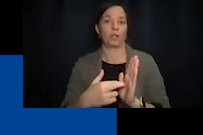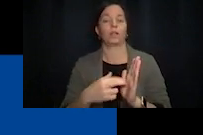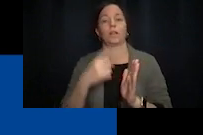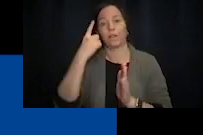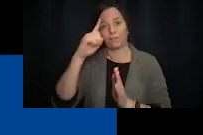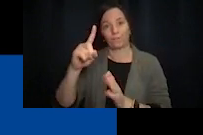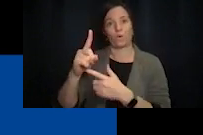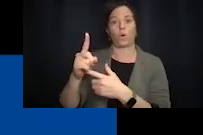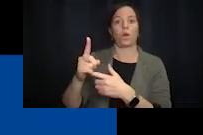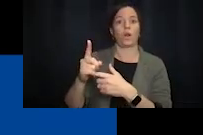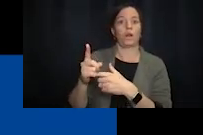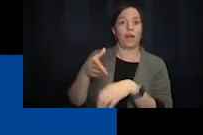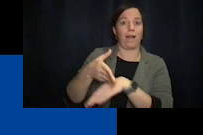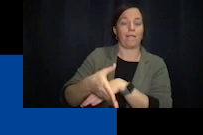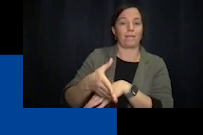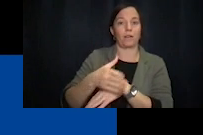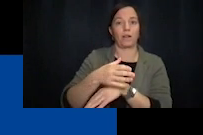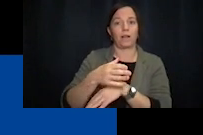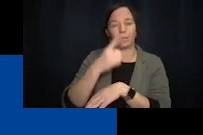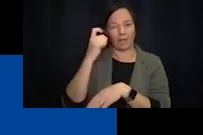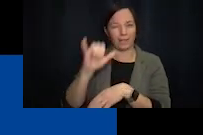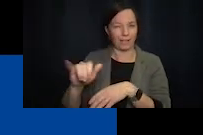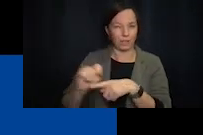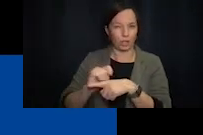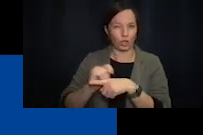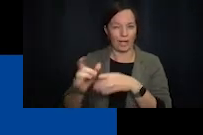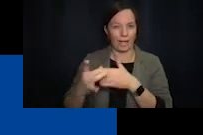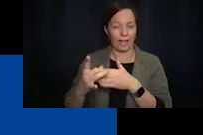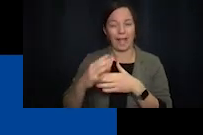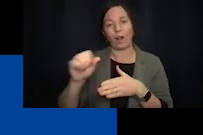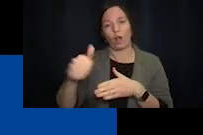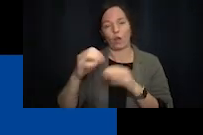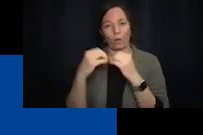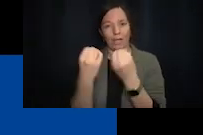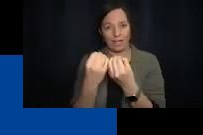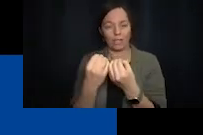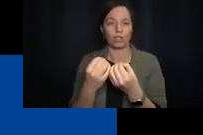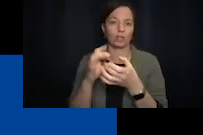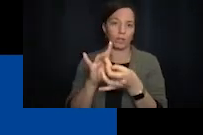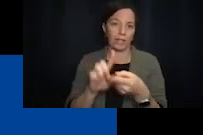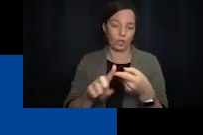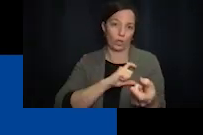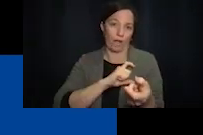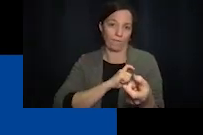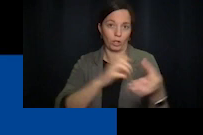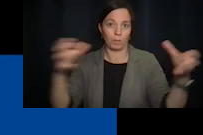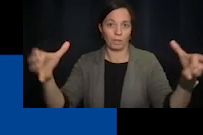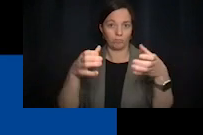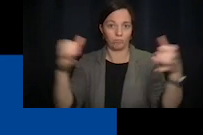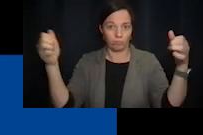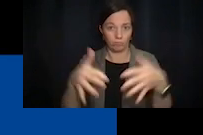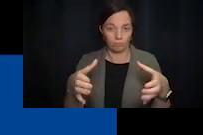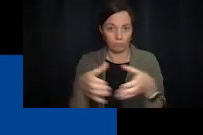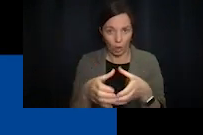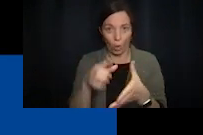training guidelines come from, but then other organizations throughout the state related to law enforcement. And we're really talking about what can we